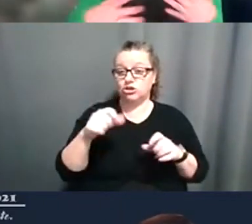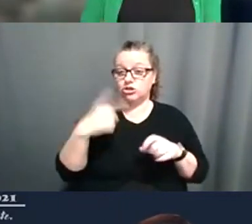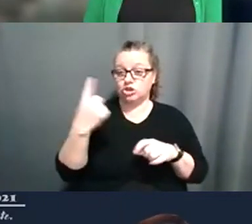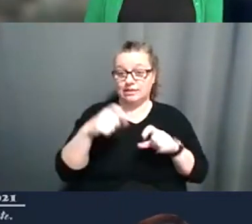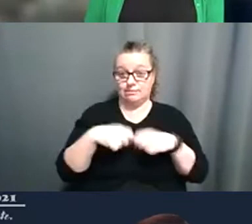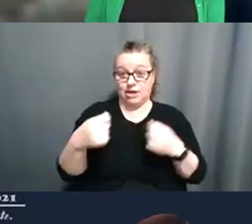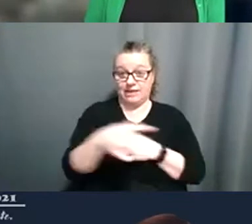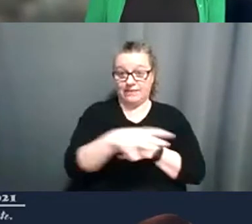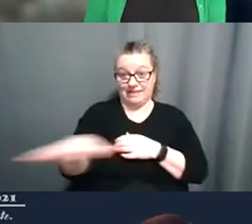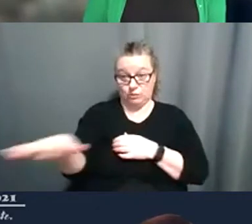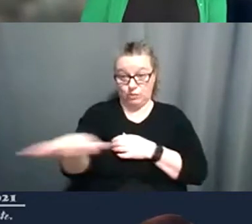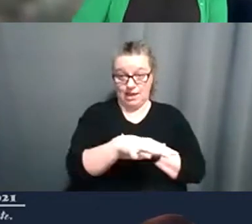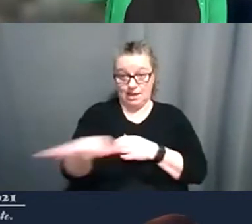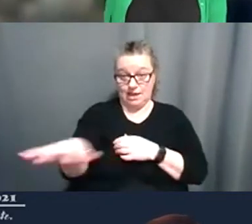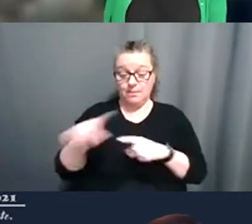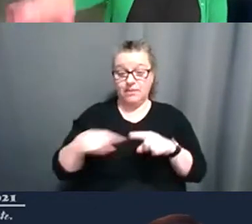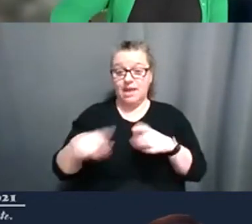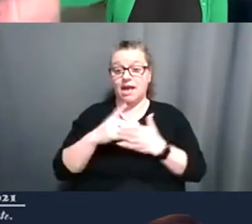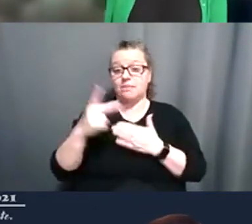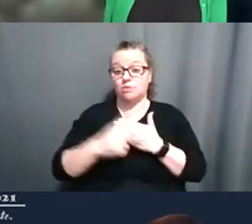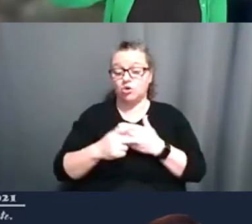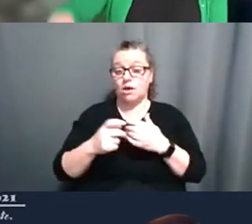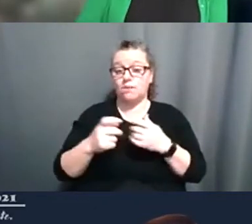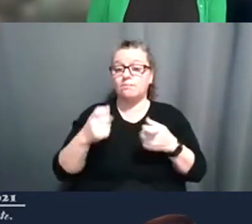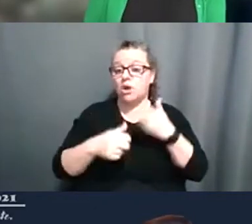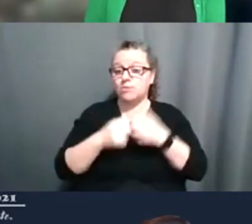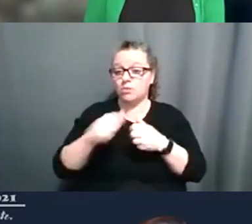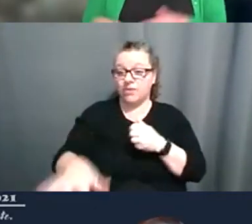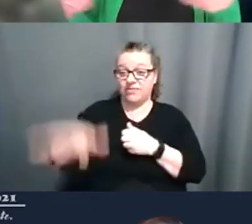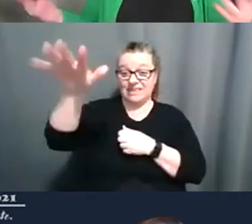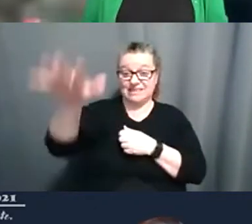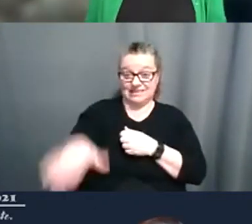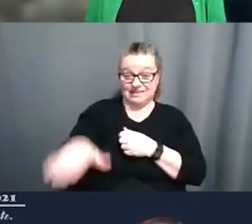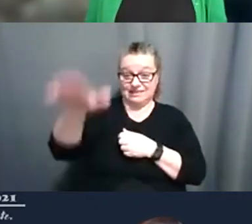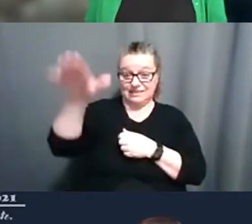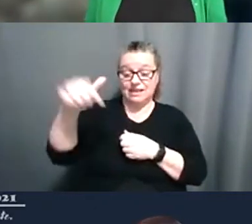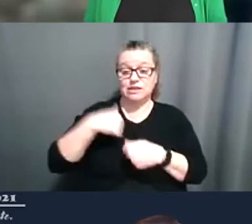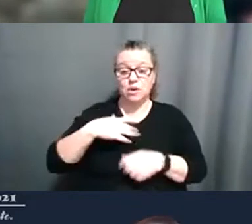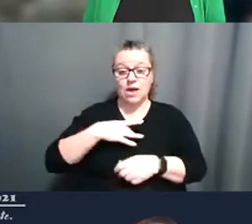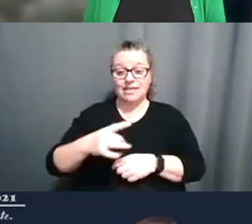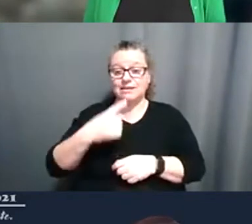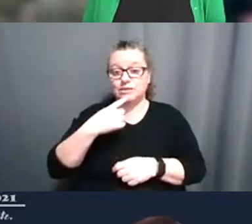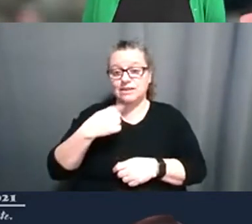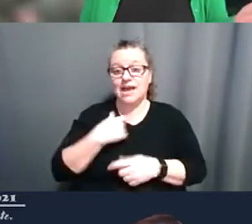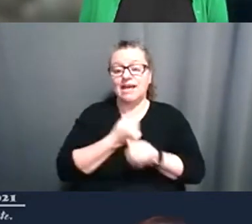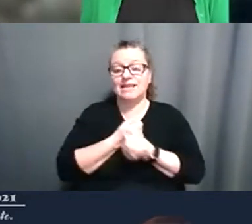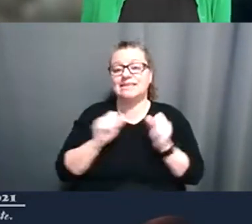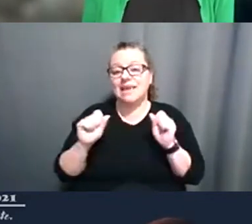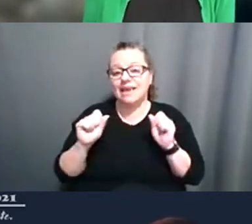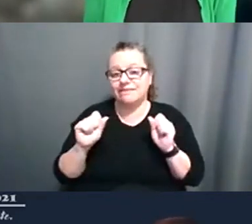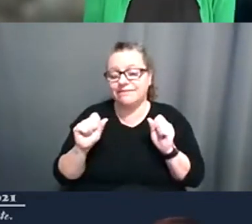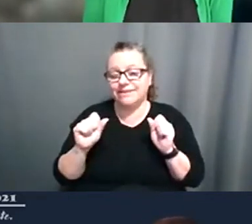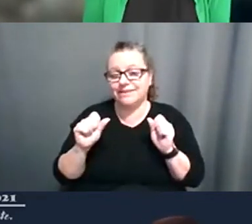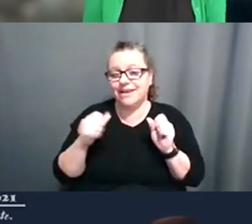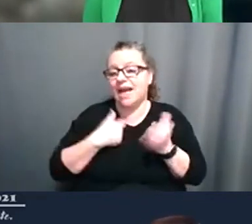had a programming problem with the up-down motion of the arm. So I like to say that I saved, I helped